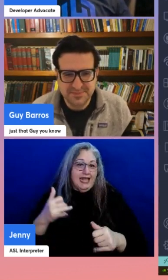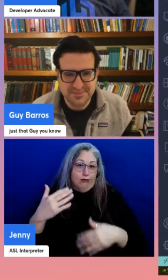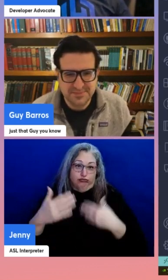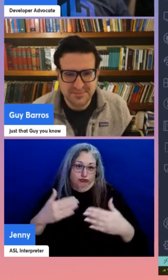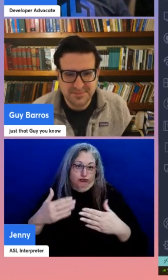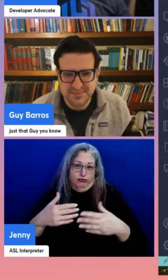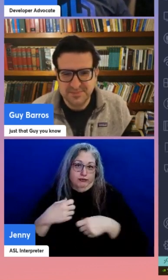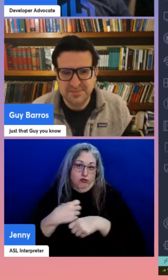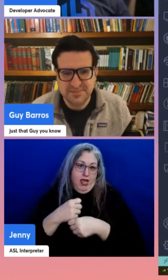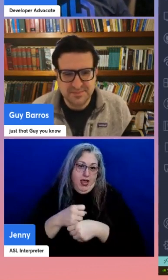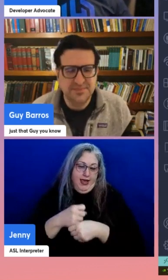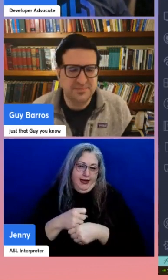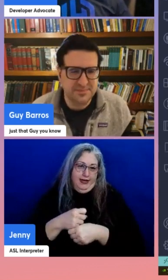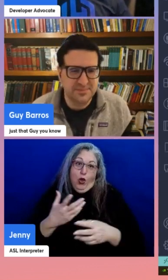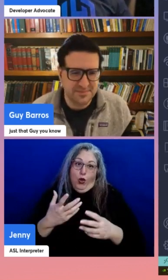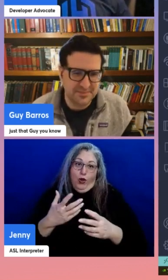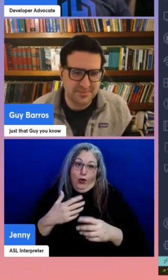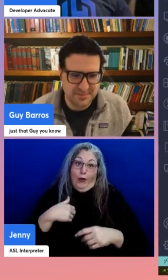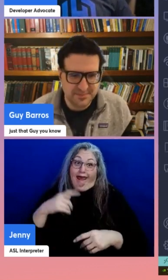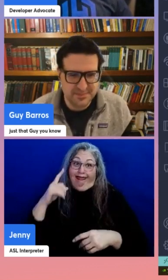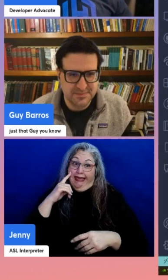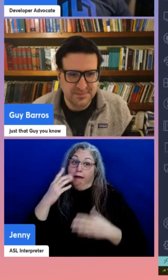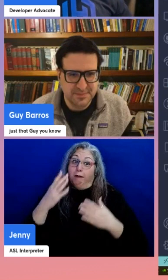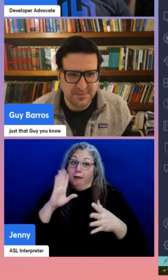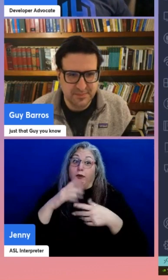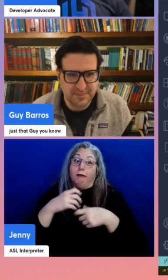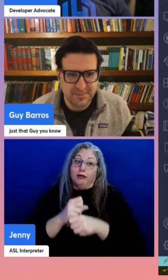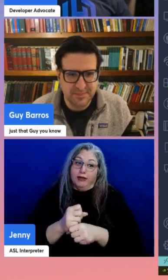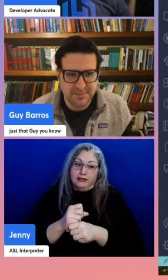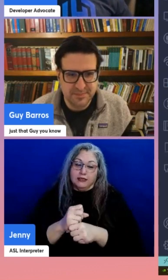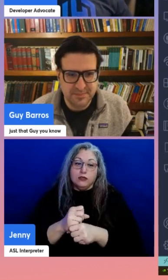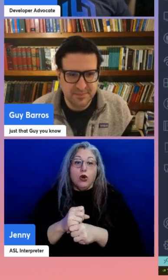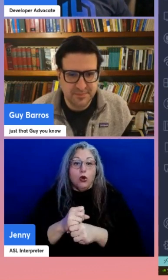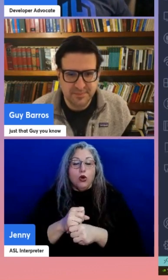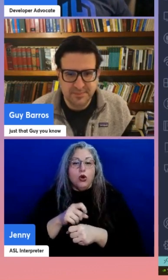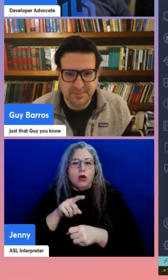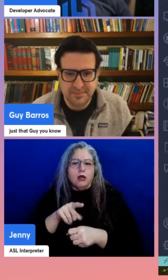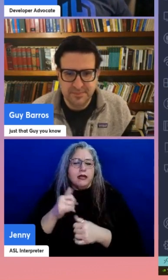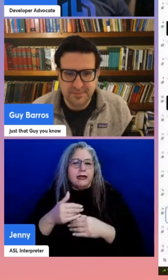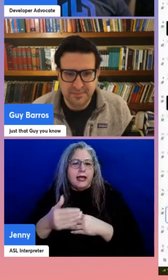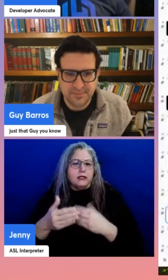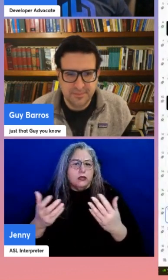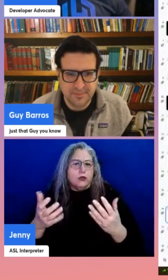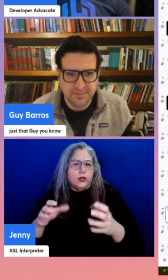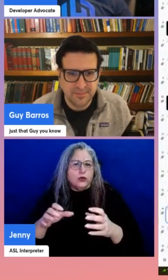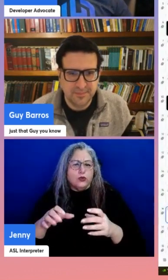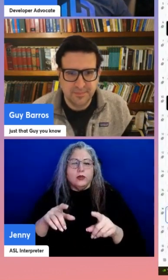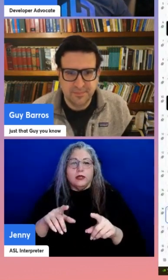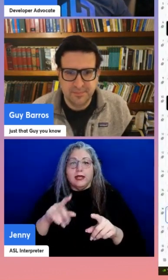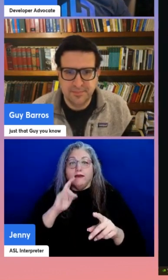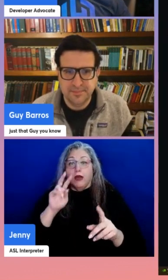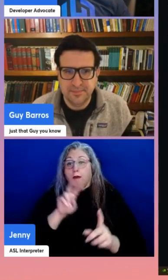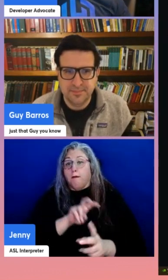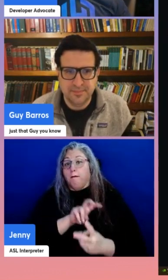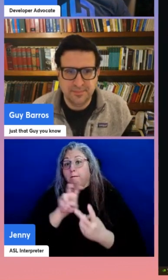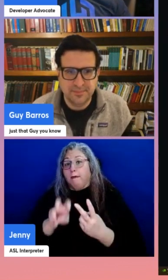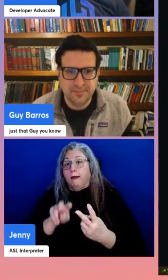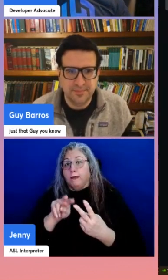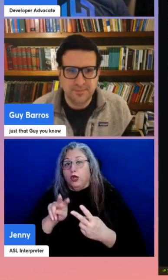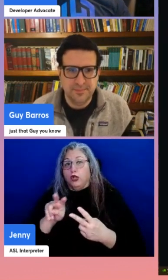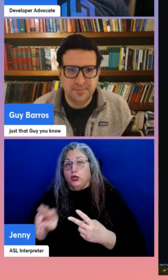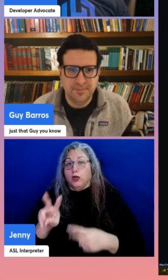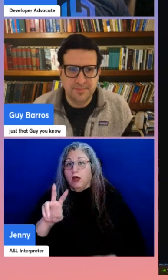created, or at least we think it might. And what it's going to be doing is, if I pop over to my